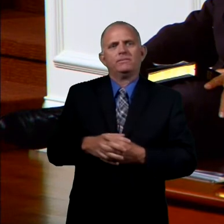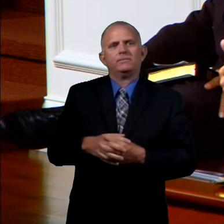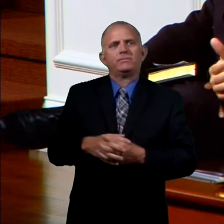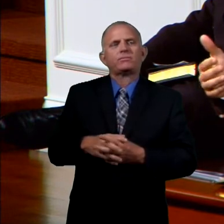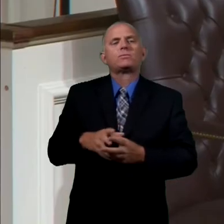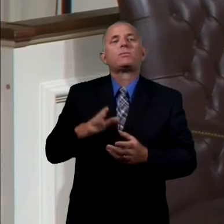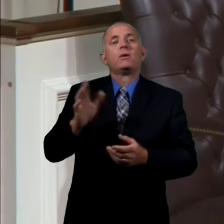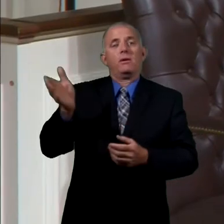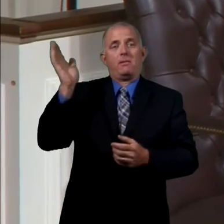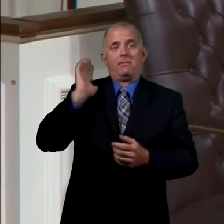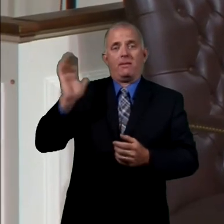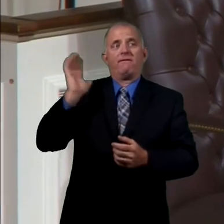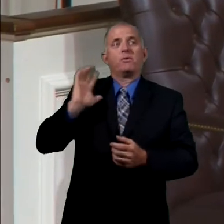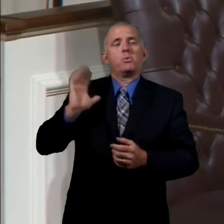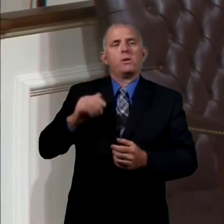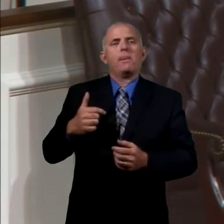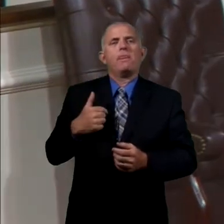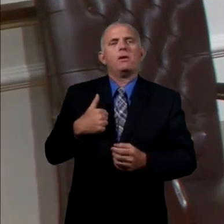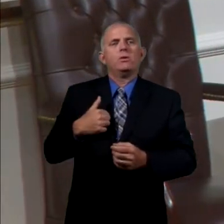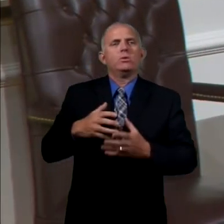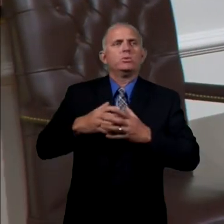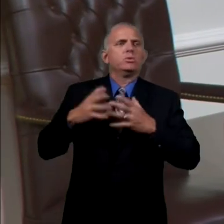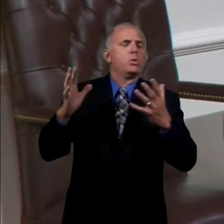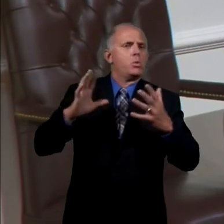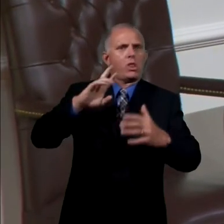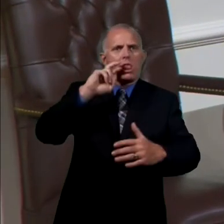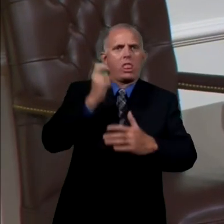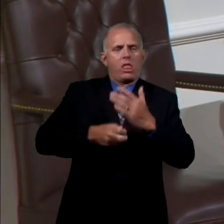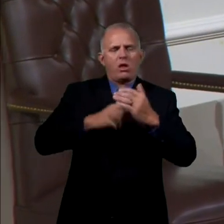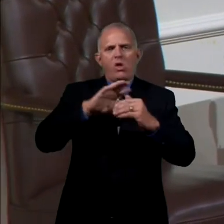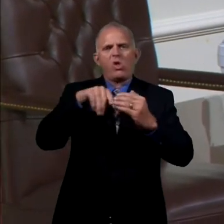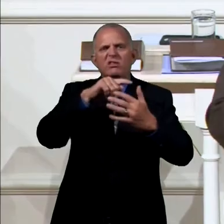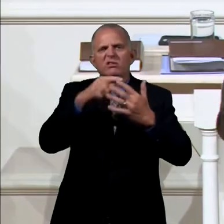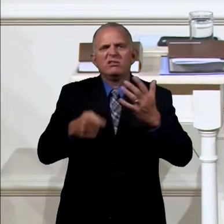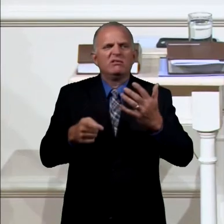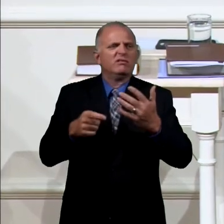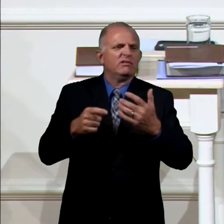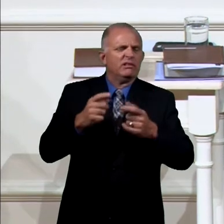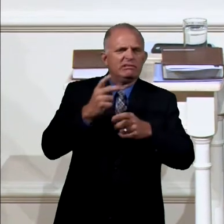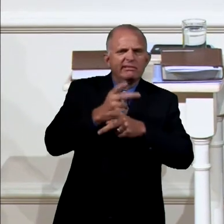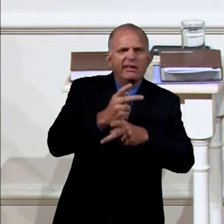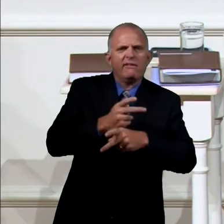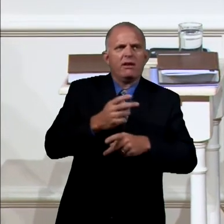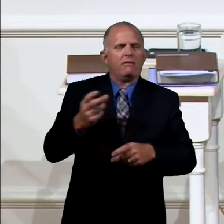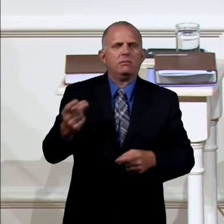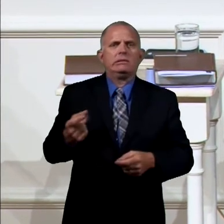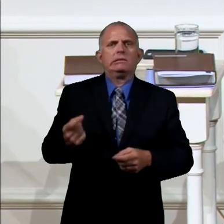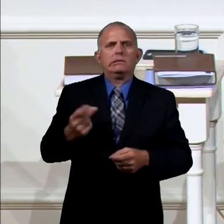past, so caught up in getting things done that I try to speed her up.